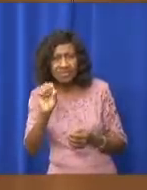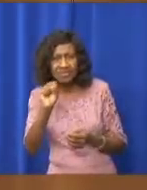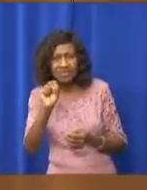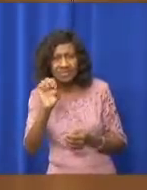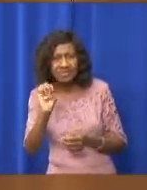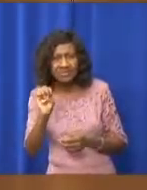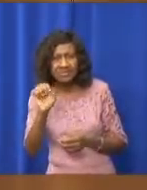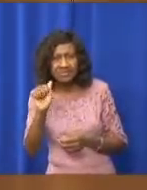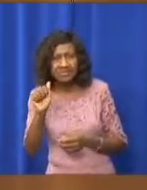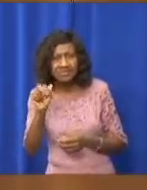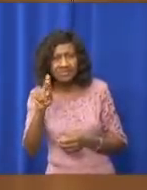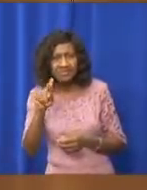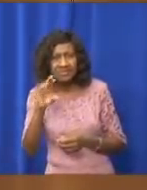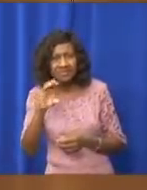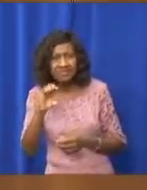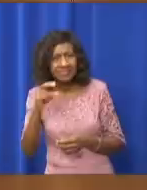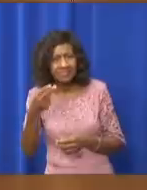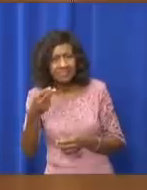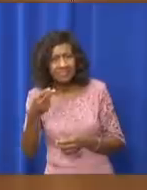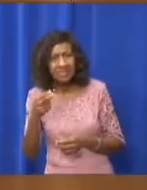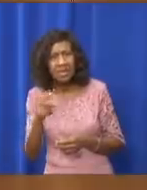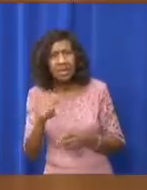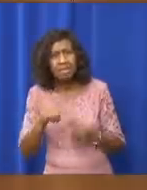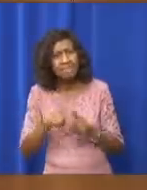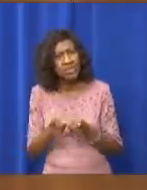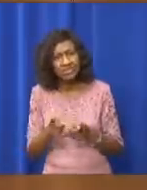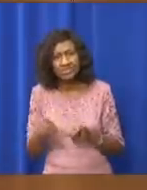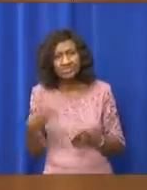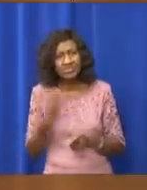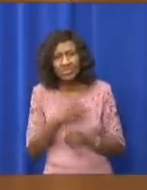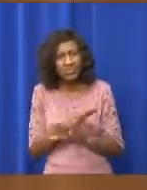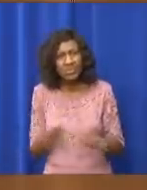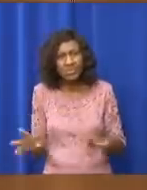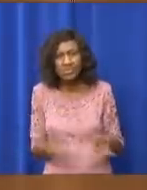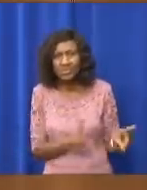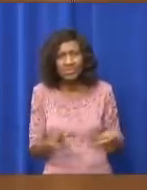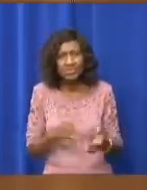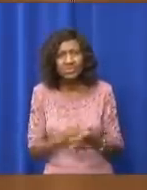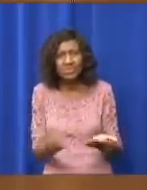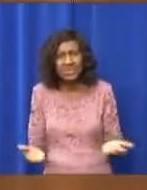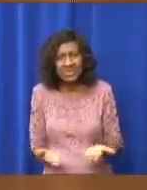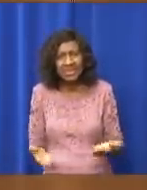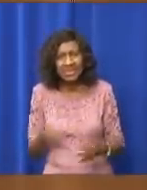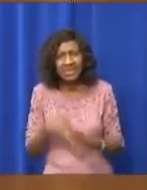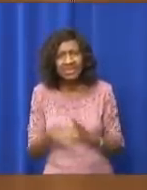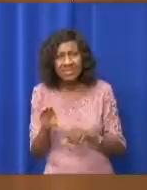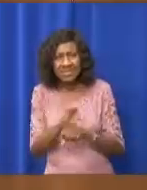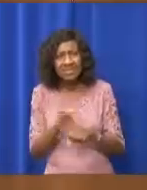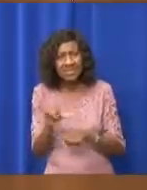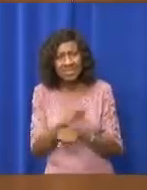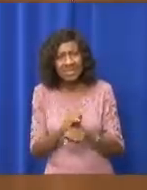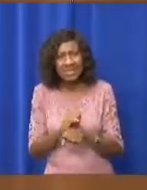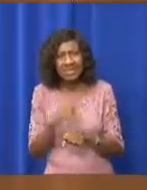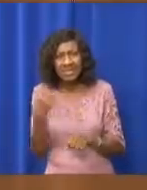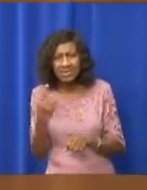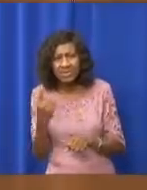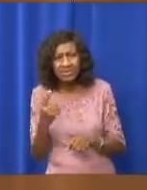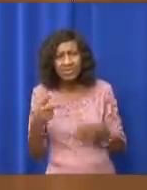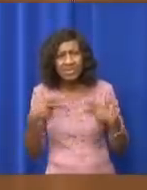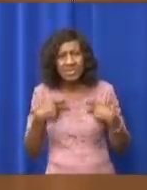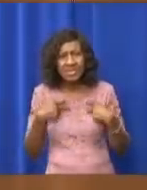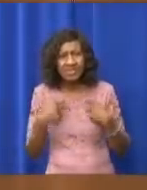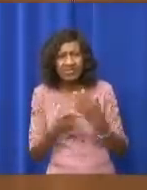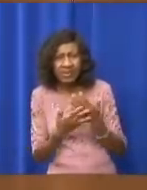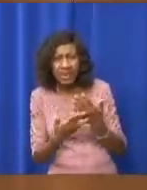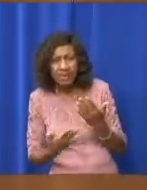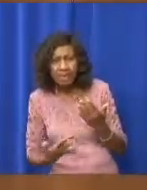stuff anonymously in the future. But we don't do that currently. The only bank that we have is our blood bank. And it is